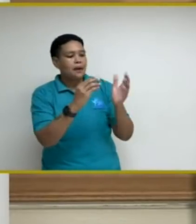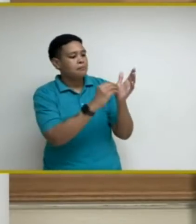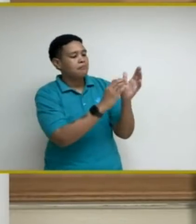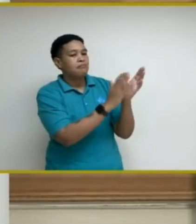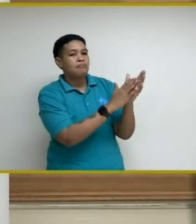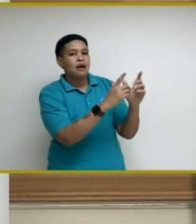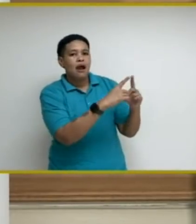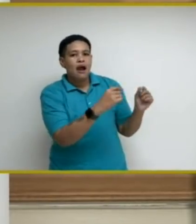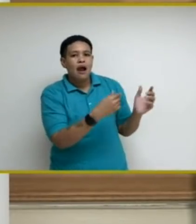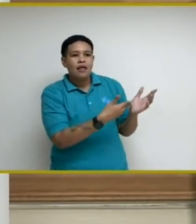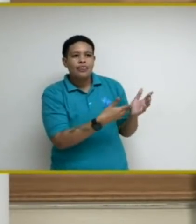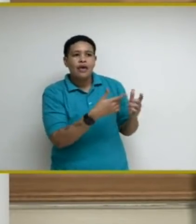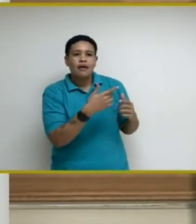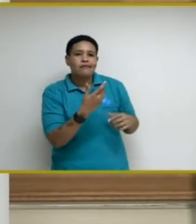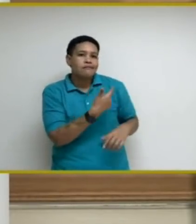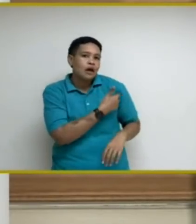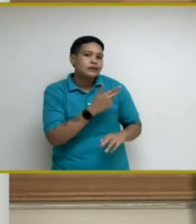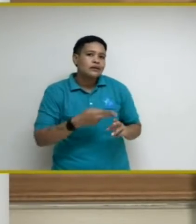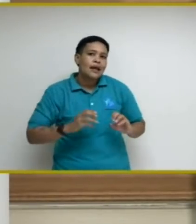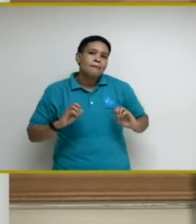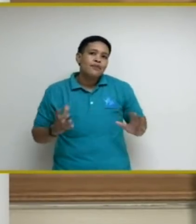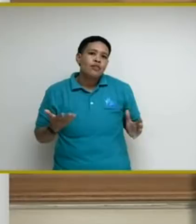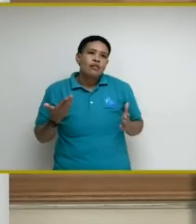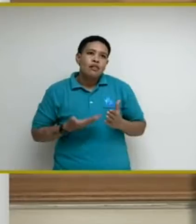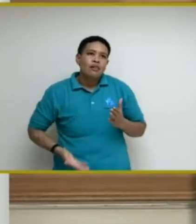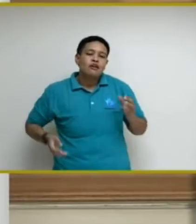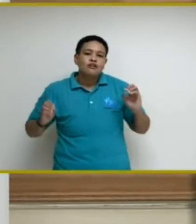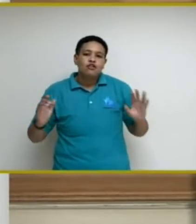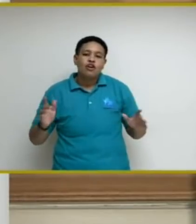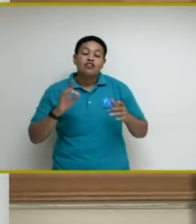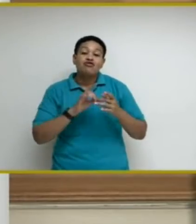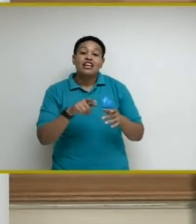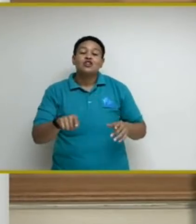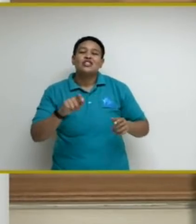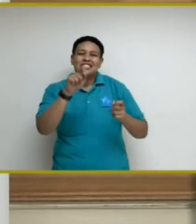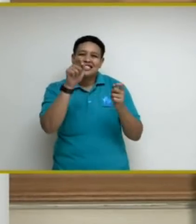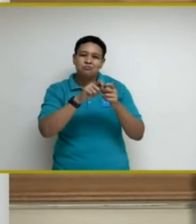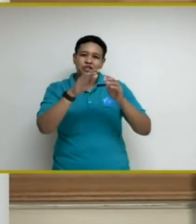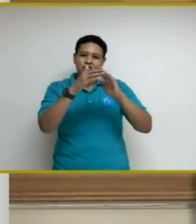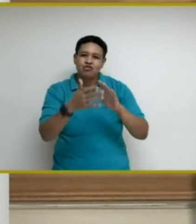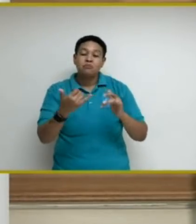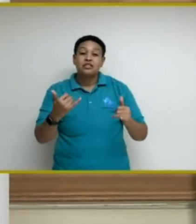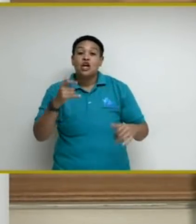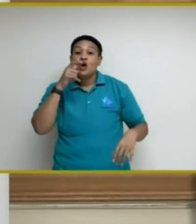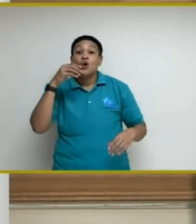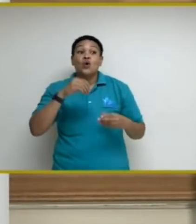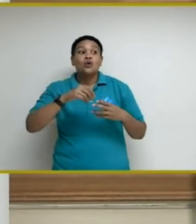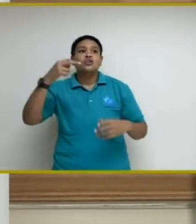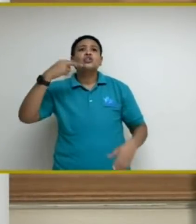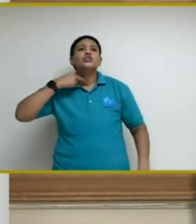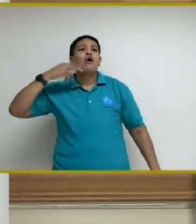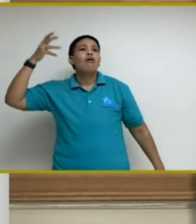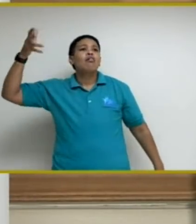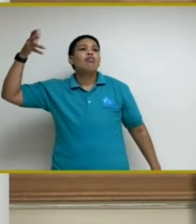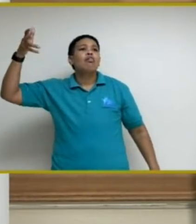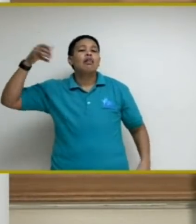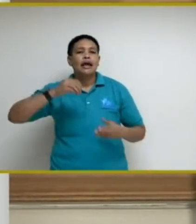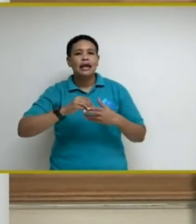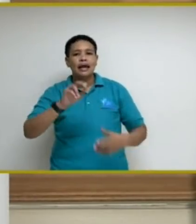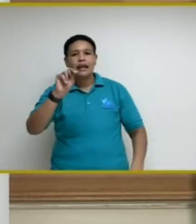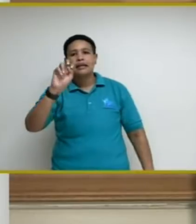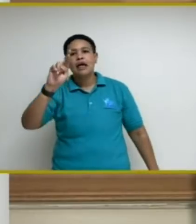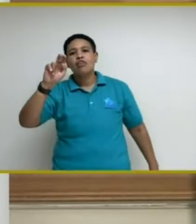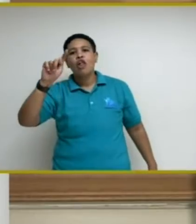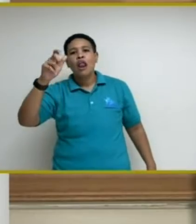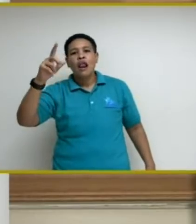and so on. So I'm asking, first of all, in relation to this particular Jamaican who is now in this quandary in the Netherlands, what would